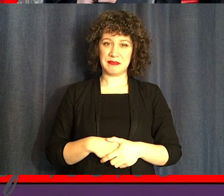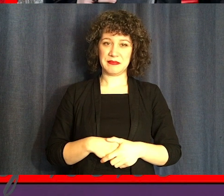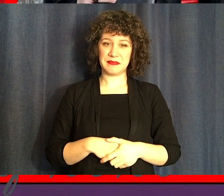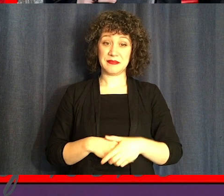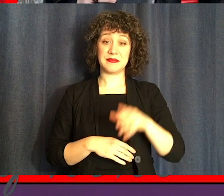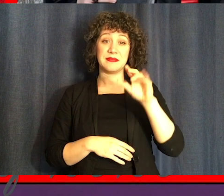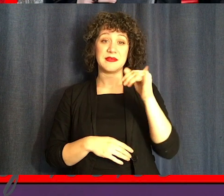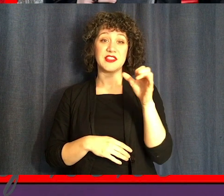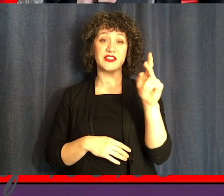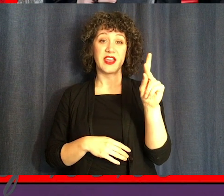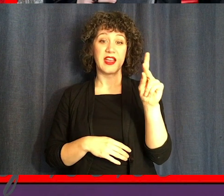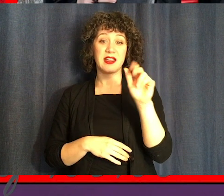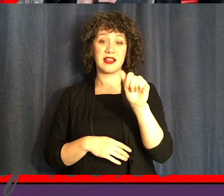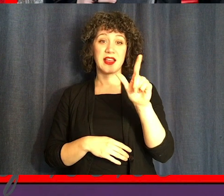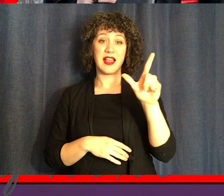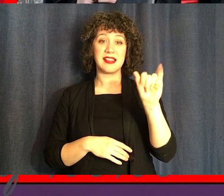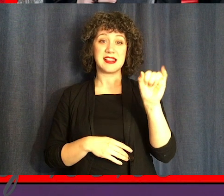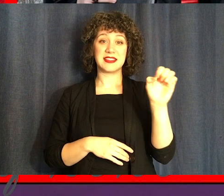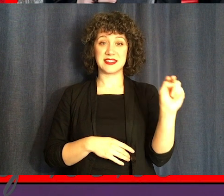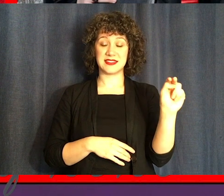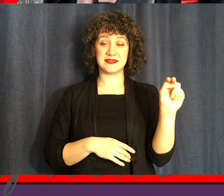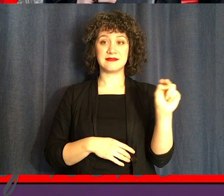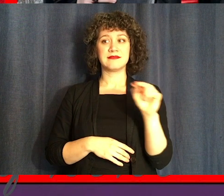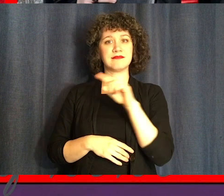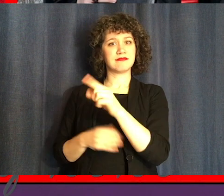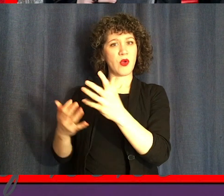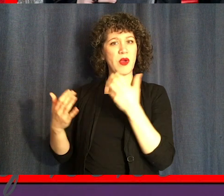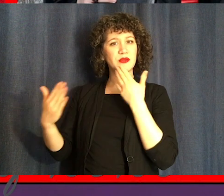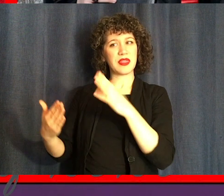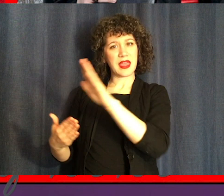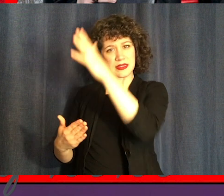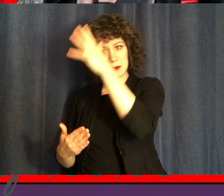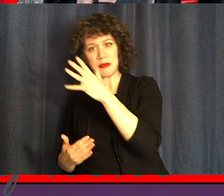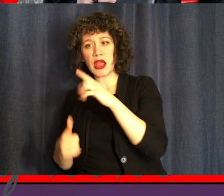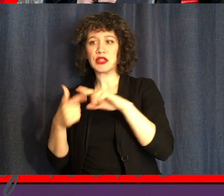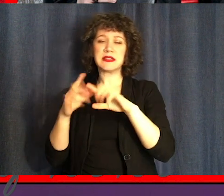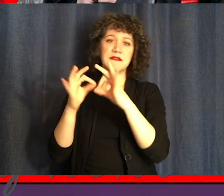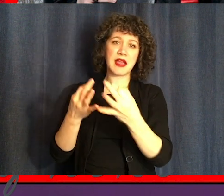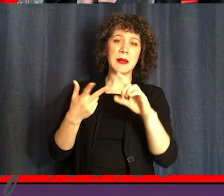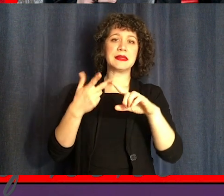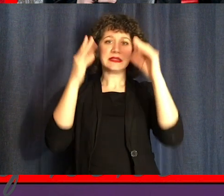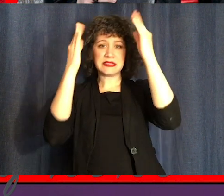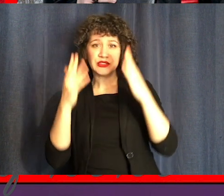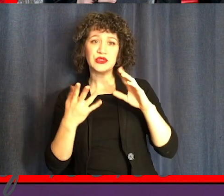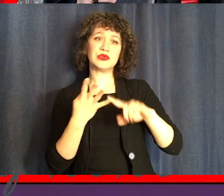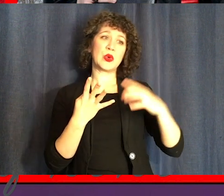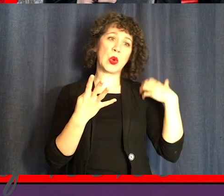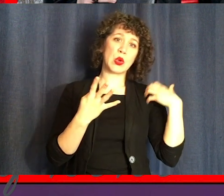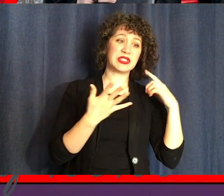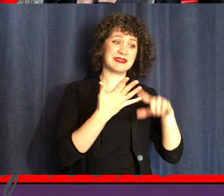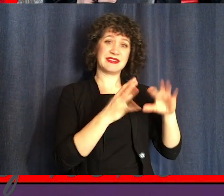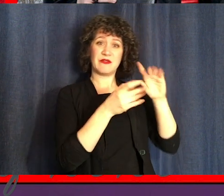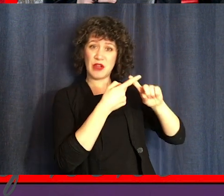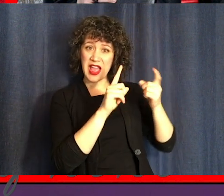Jack Allison. Jack would like to thank his parents, family, teachers, coaches, and friends for helping